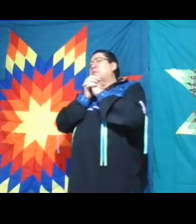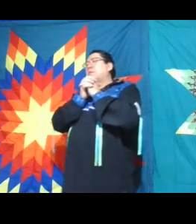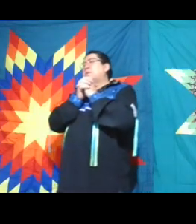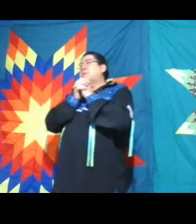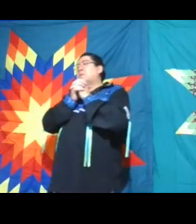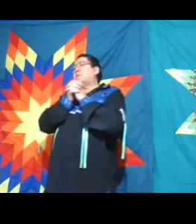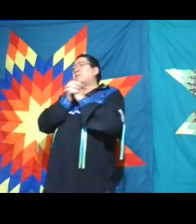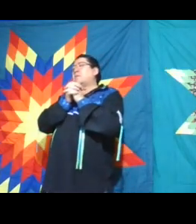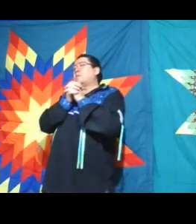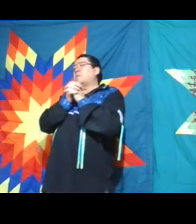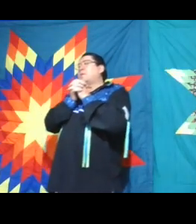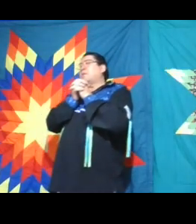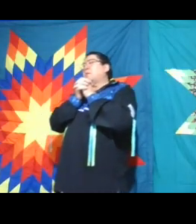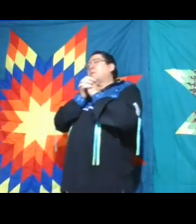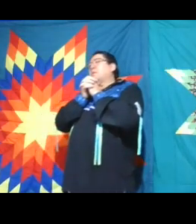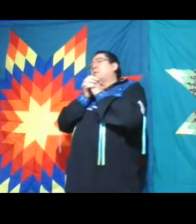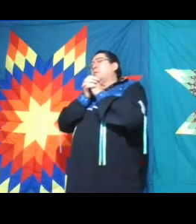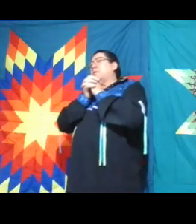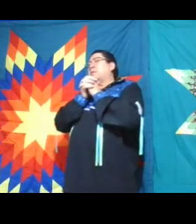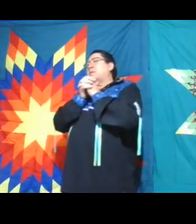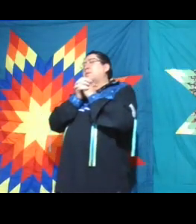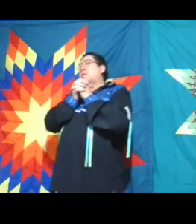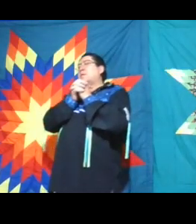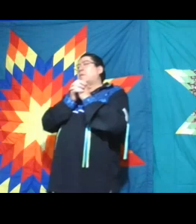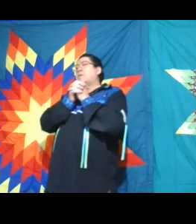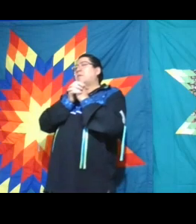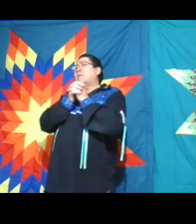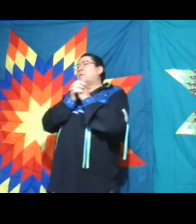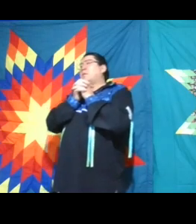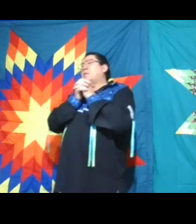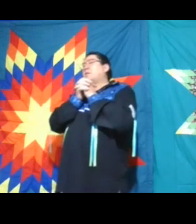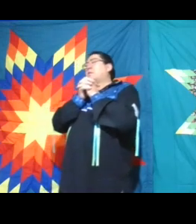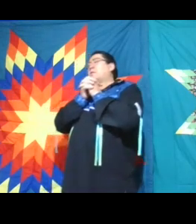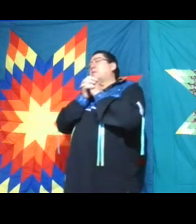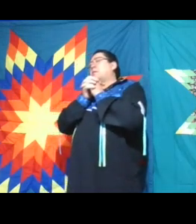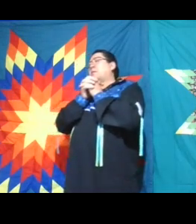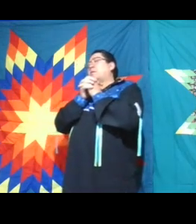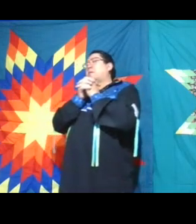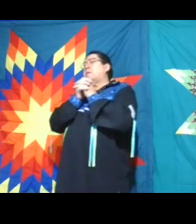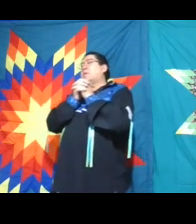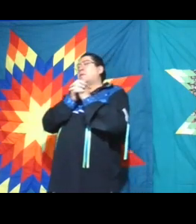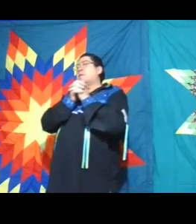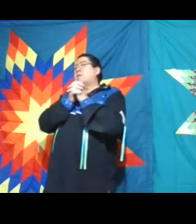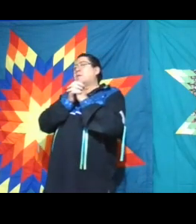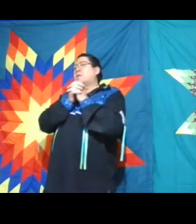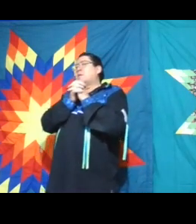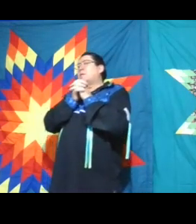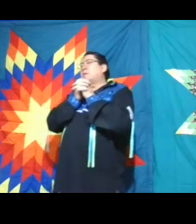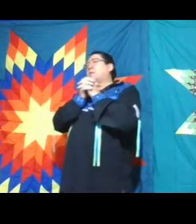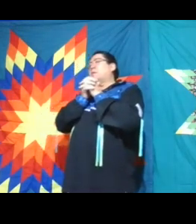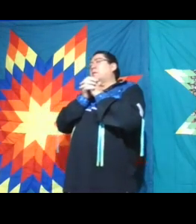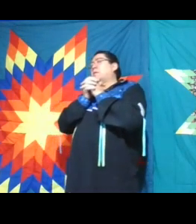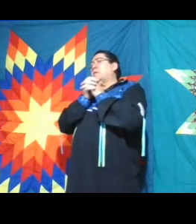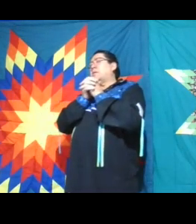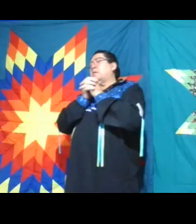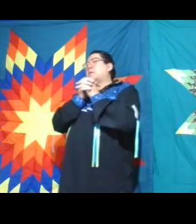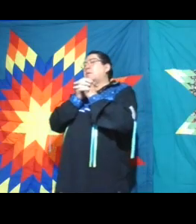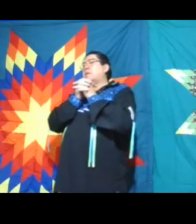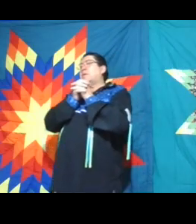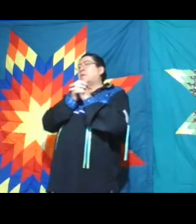onboarding, with what level of role is this recommended? I work for a small nonprofit, and this presentation seems more geared to recruiters in